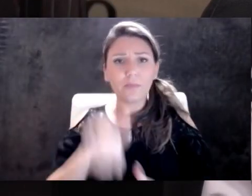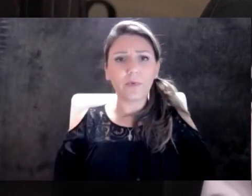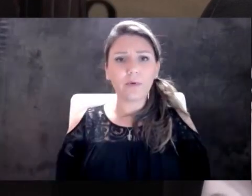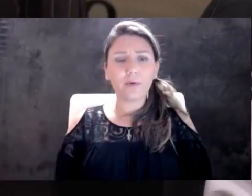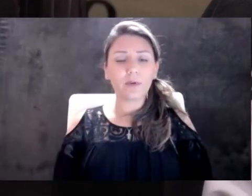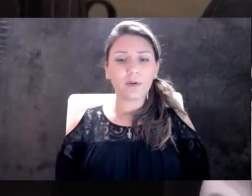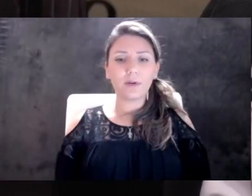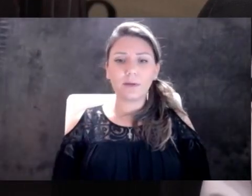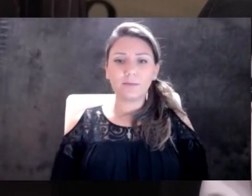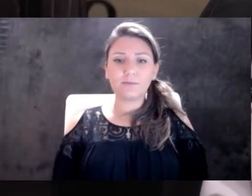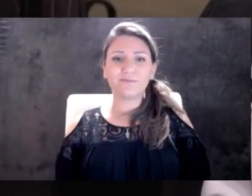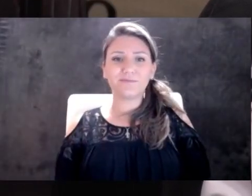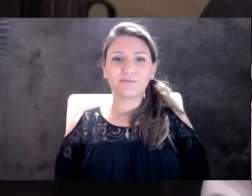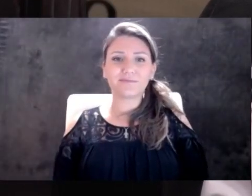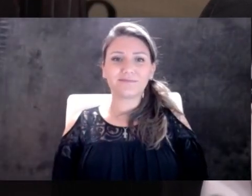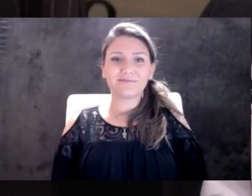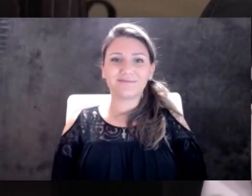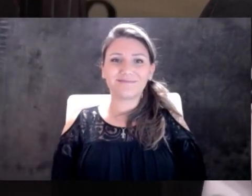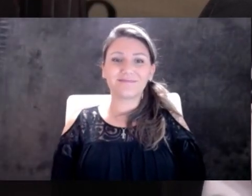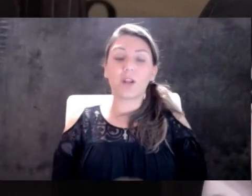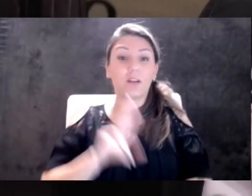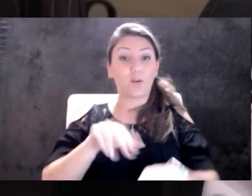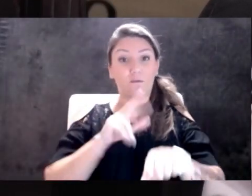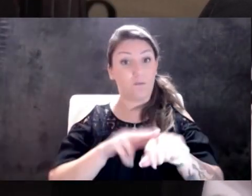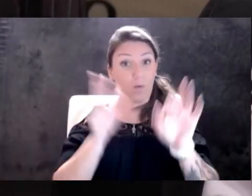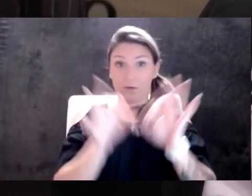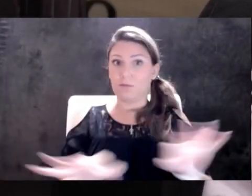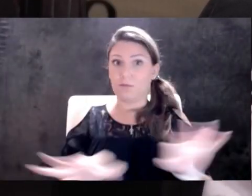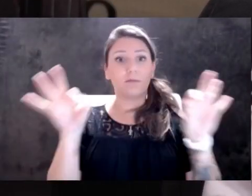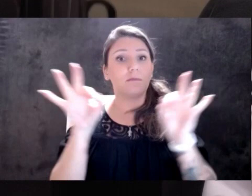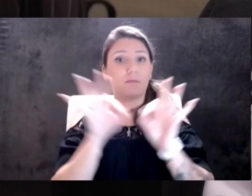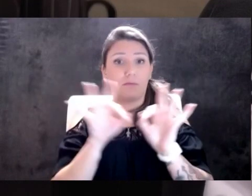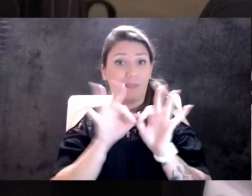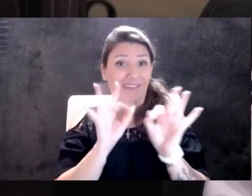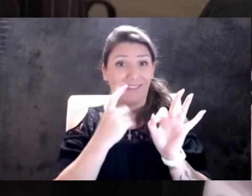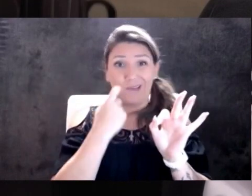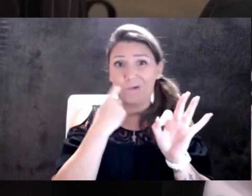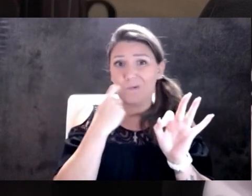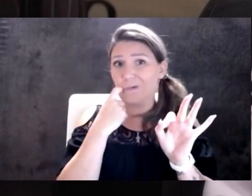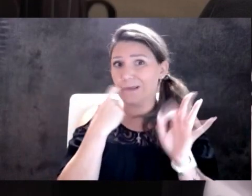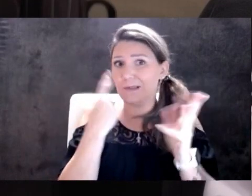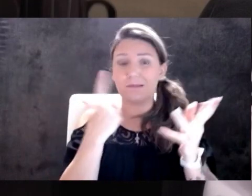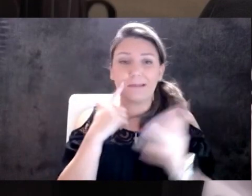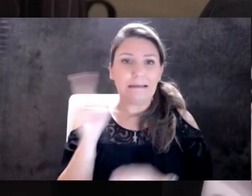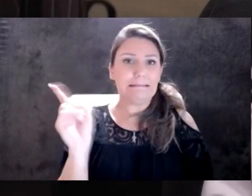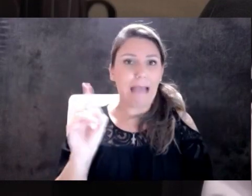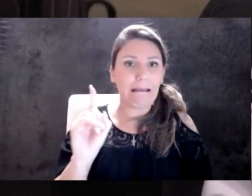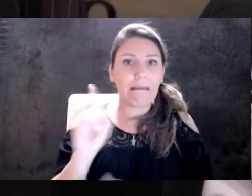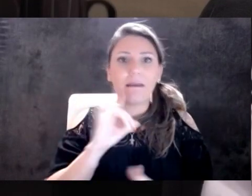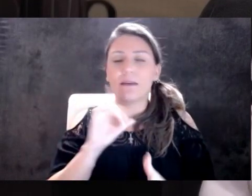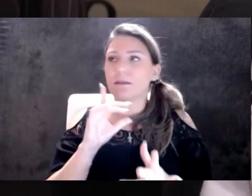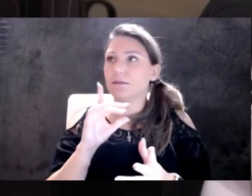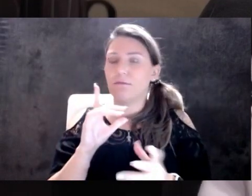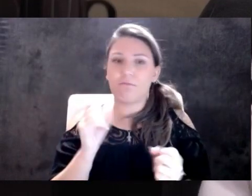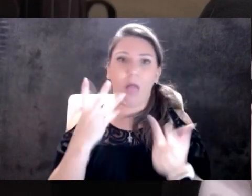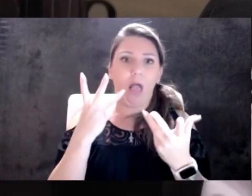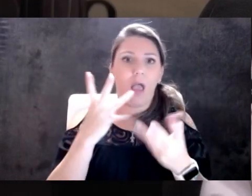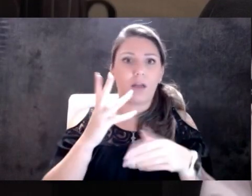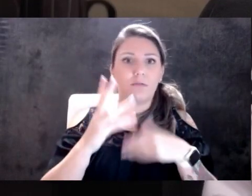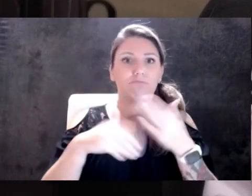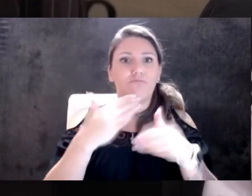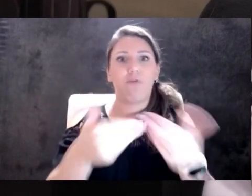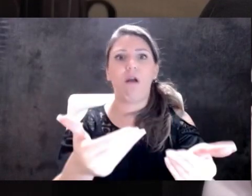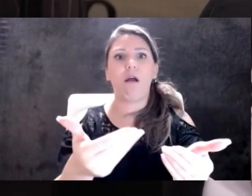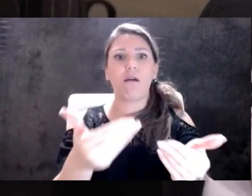I mean, of course, that's the key. Over the last couple of decades, there's been tremendous progress in improving survival